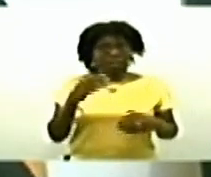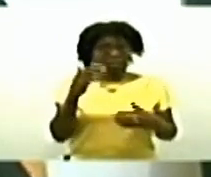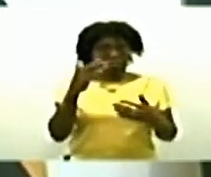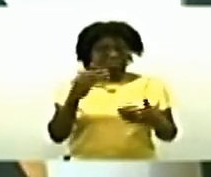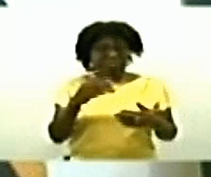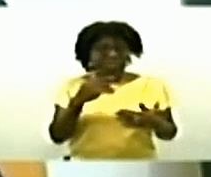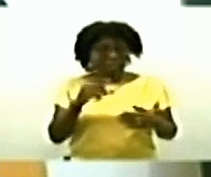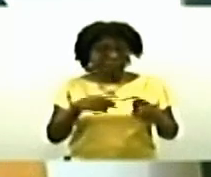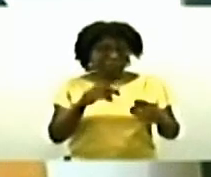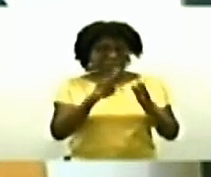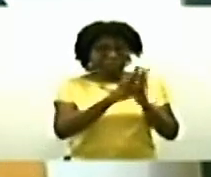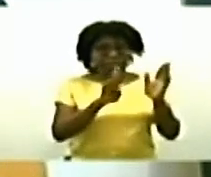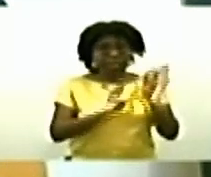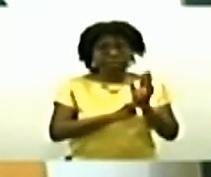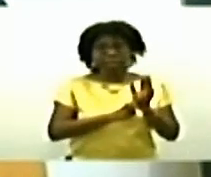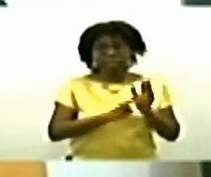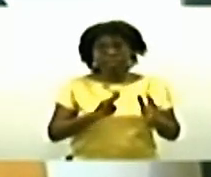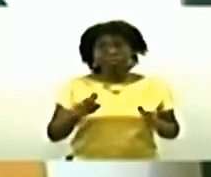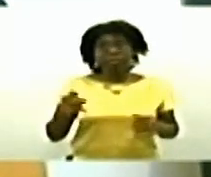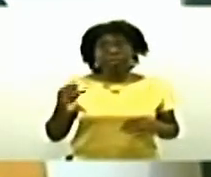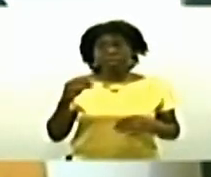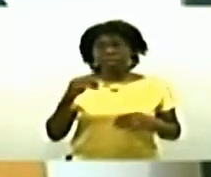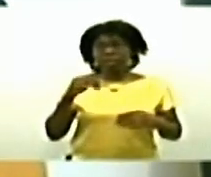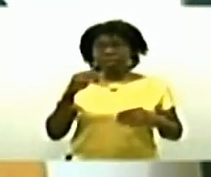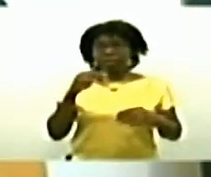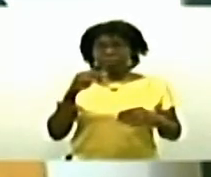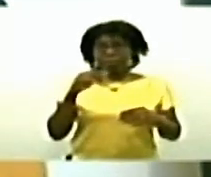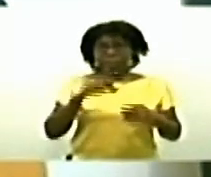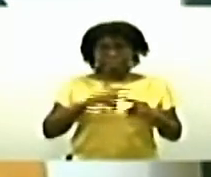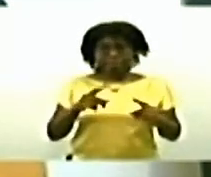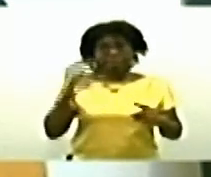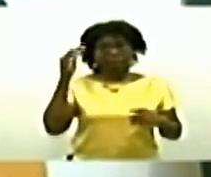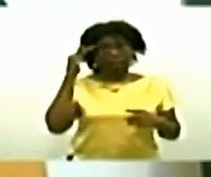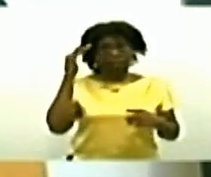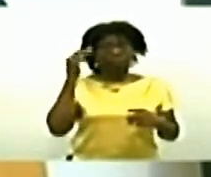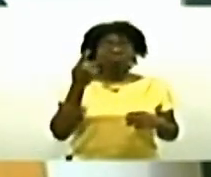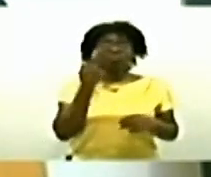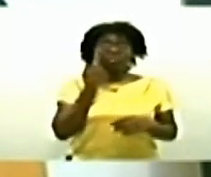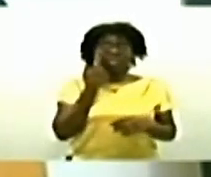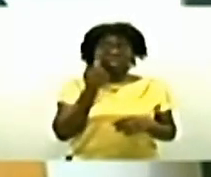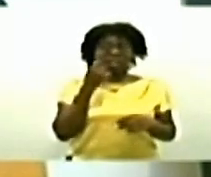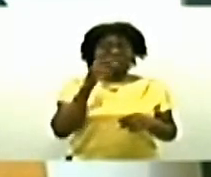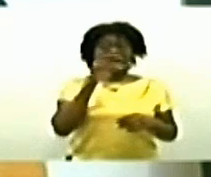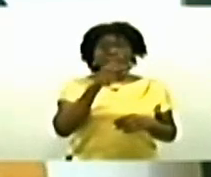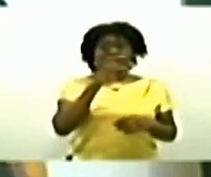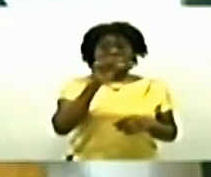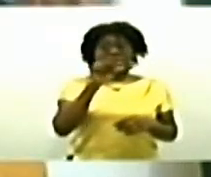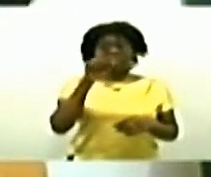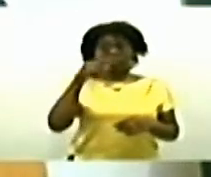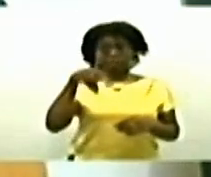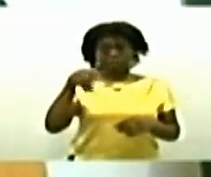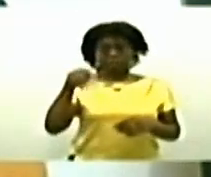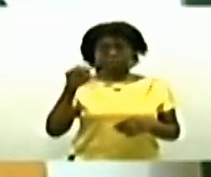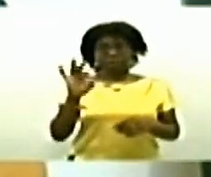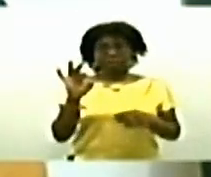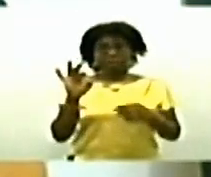incorporated. I saw the list of the equipment that they would be using, but I know recently the RGPF would have received